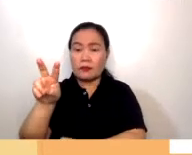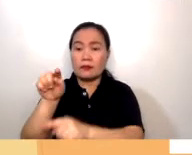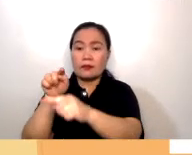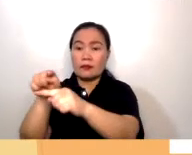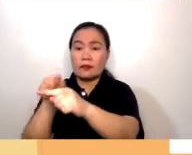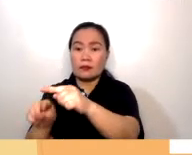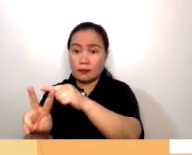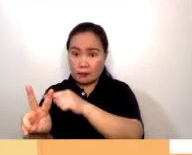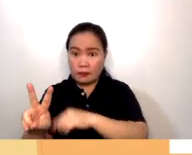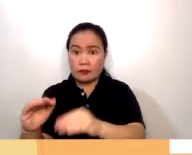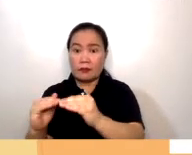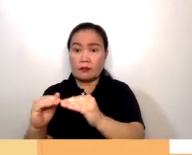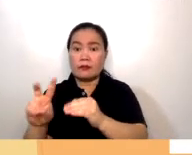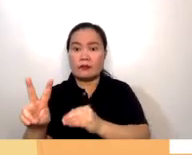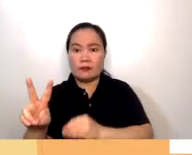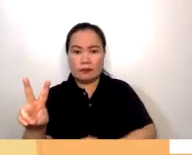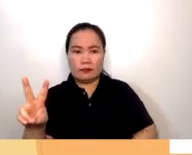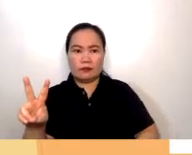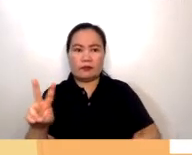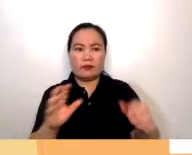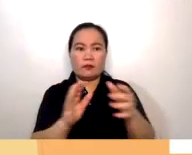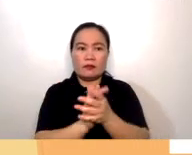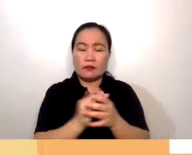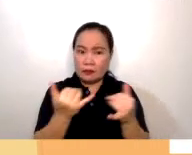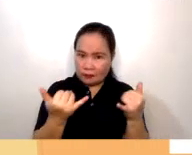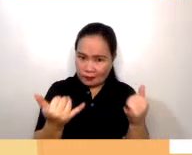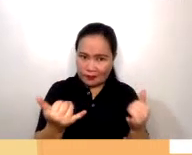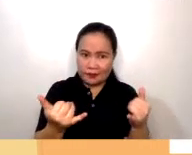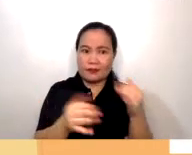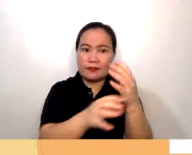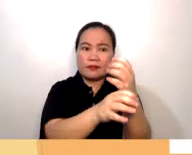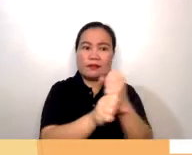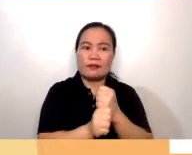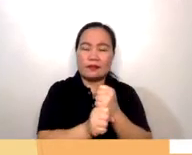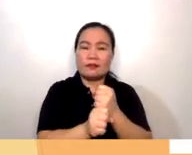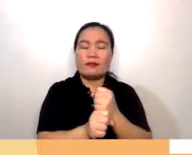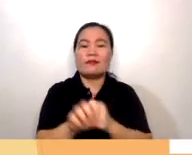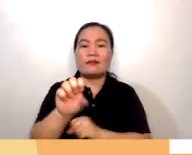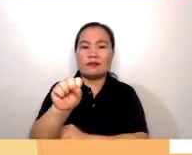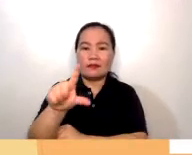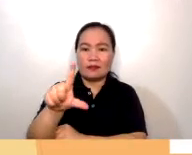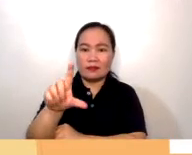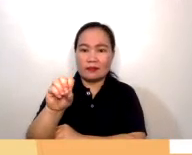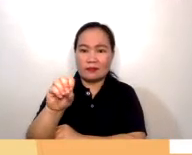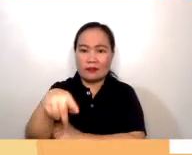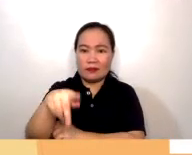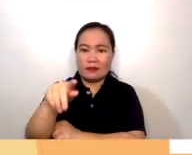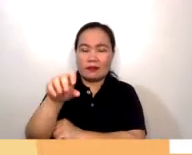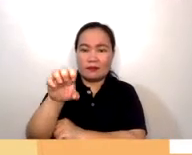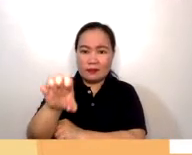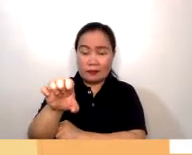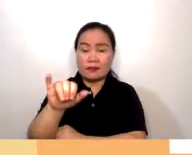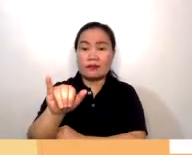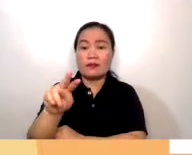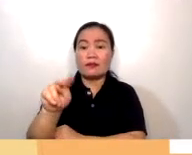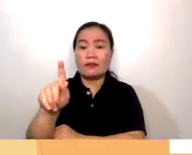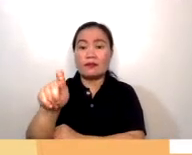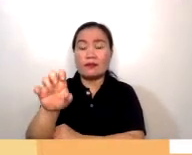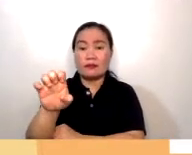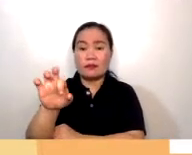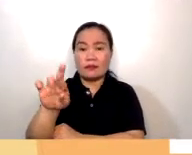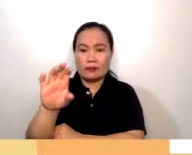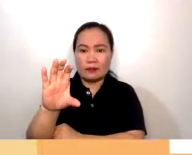divided by 2 is equal to 2. So, we now get the slope-intercept form, which